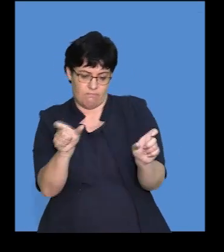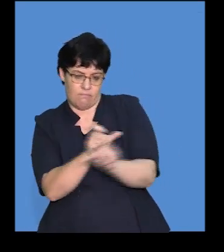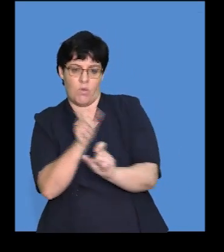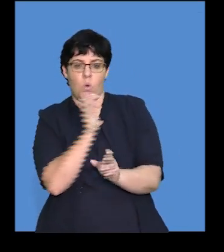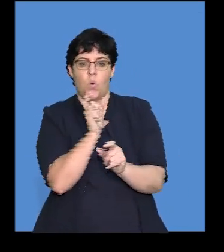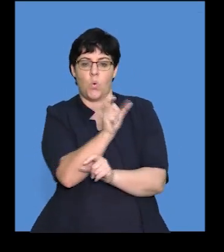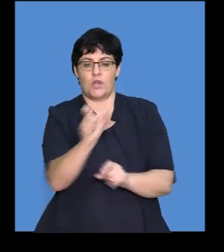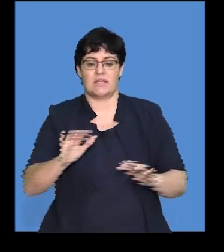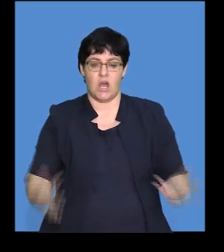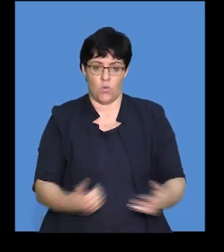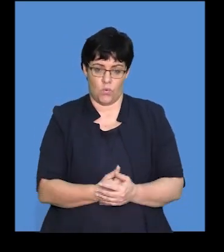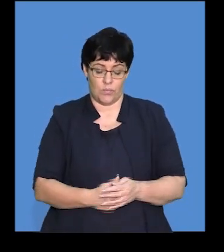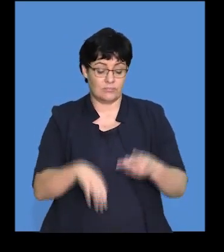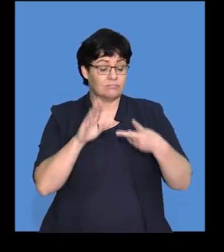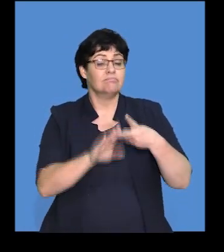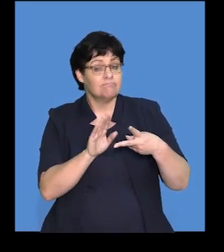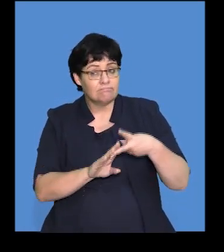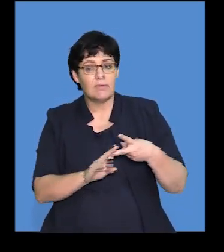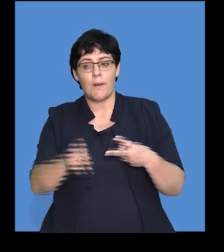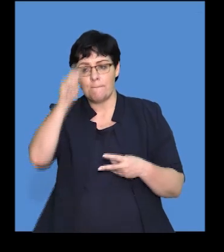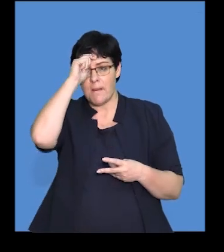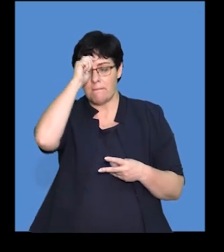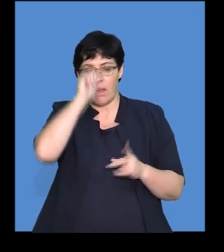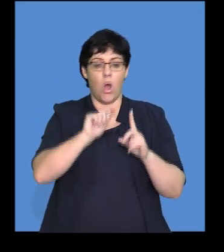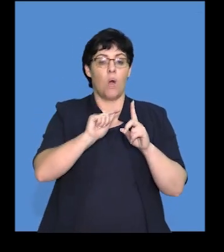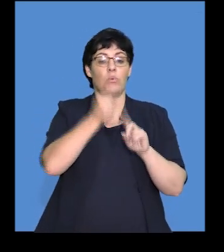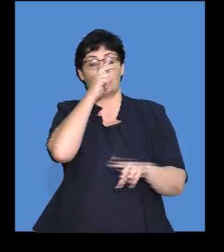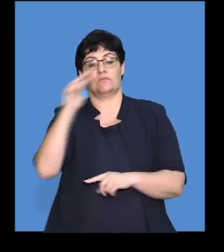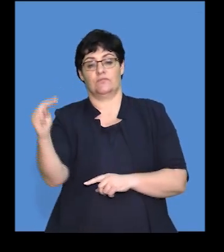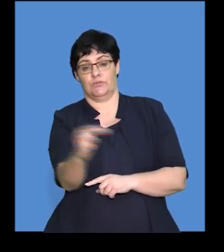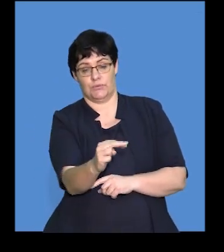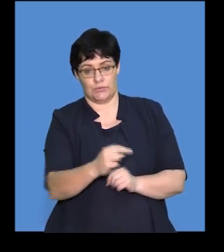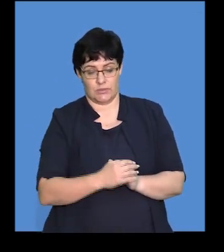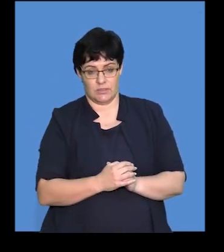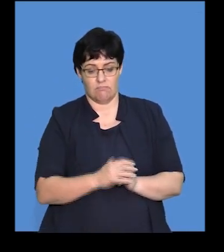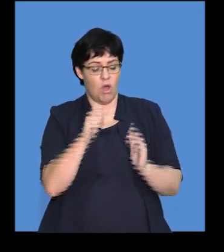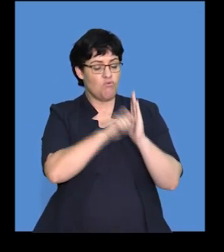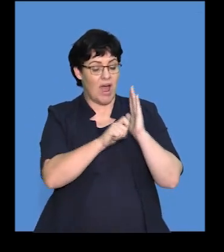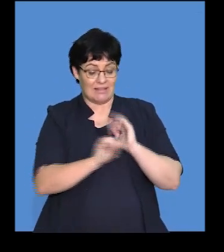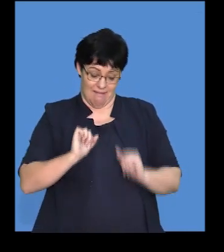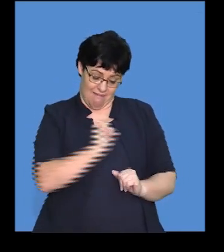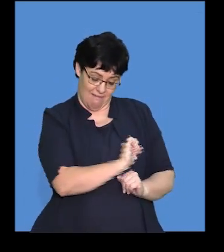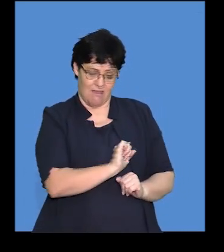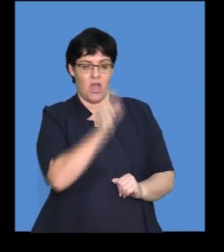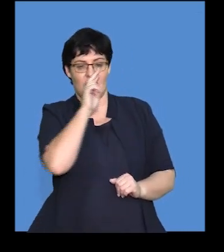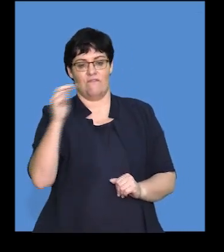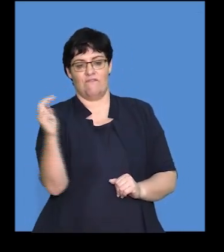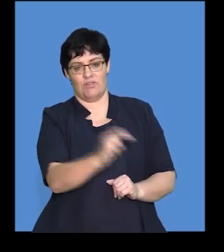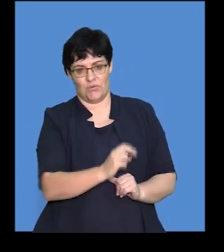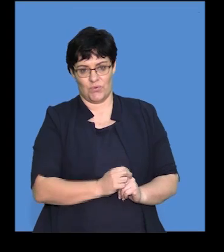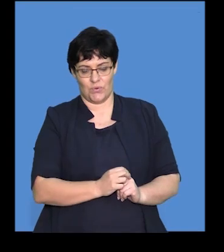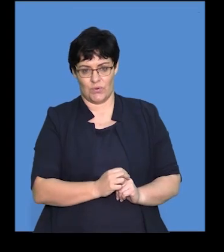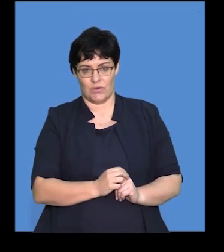can also be recognized with point of view, the writer's view, and how it affects